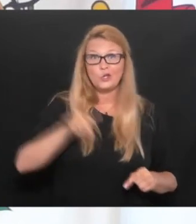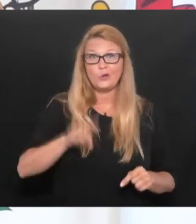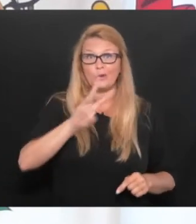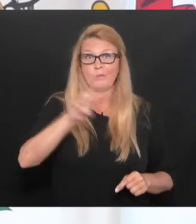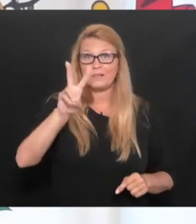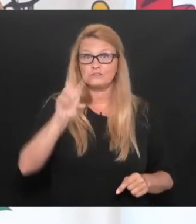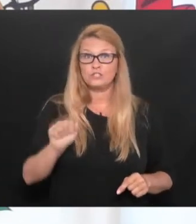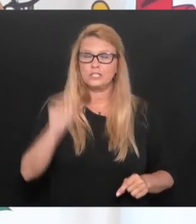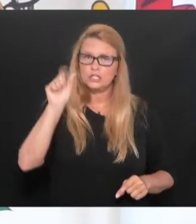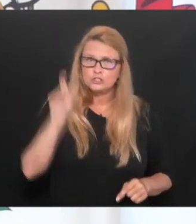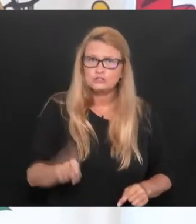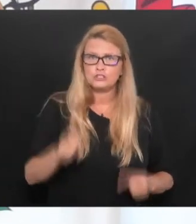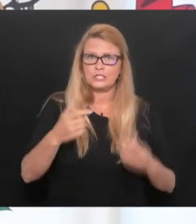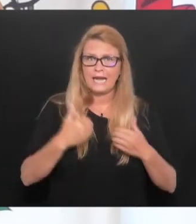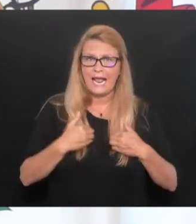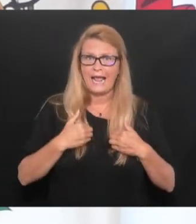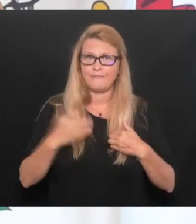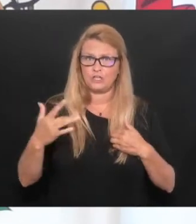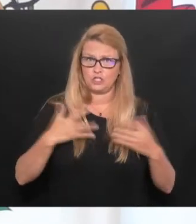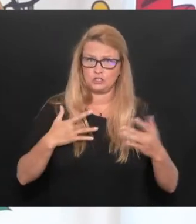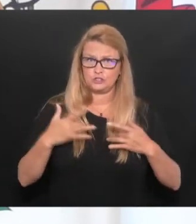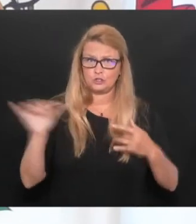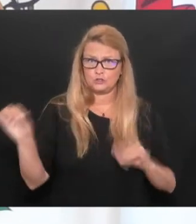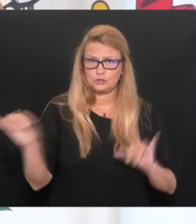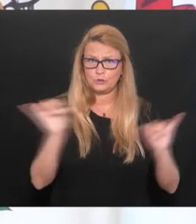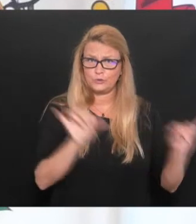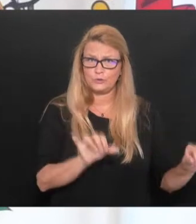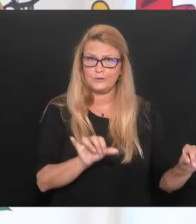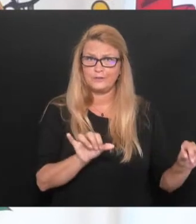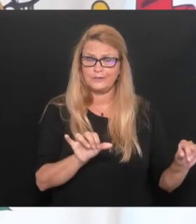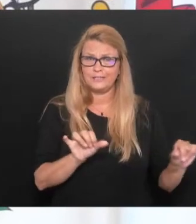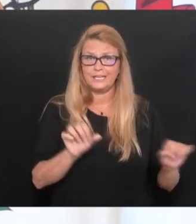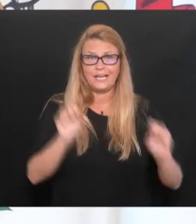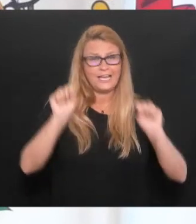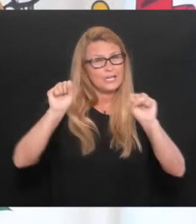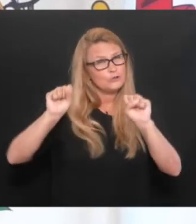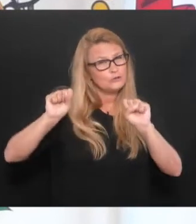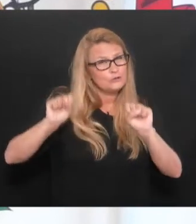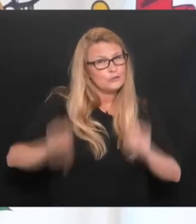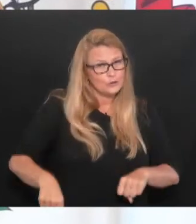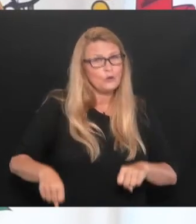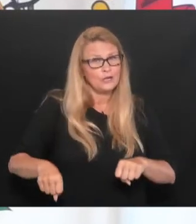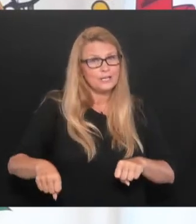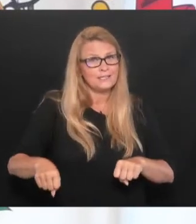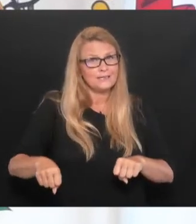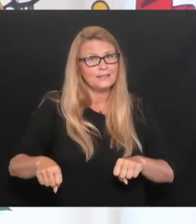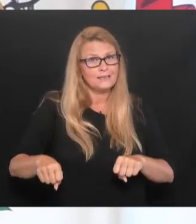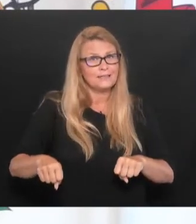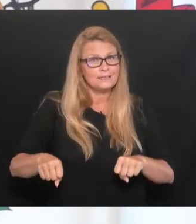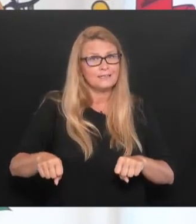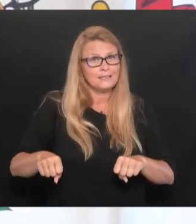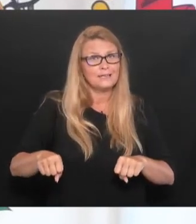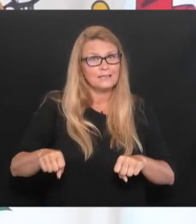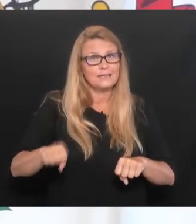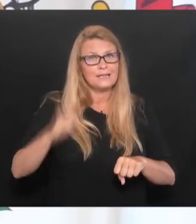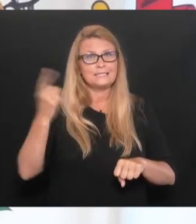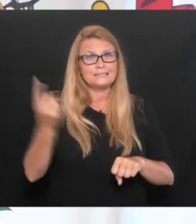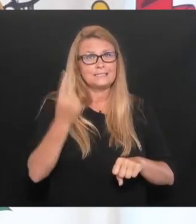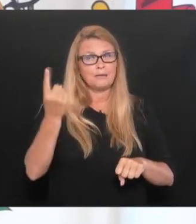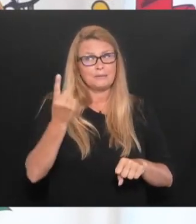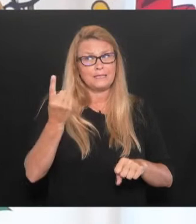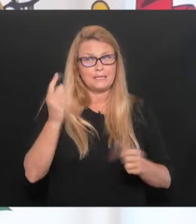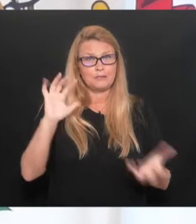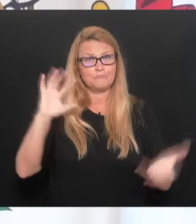of concern about this Delta variant, it could very well be something that would be really